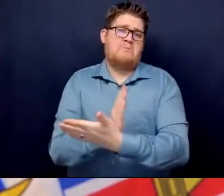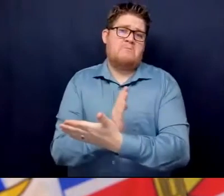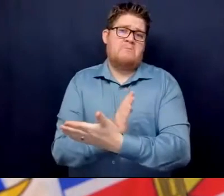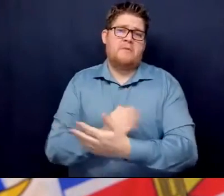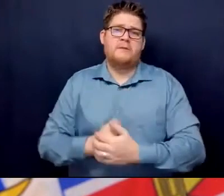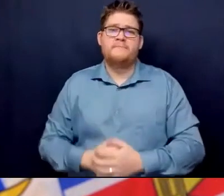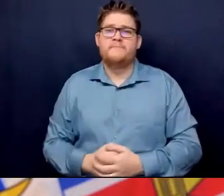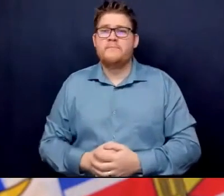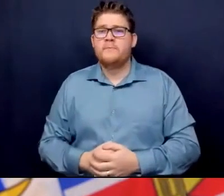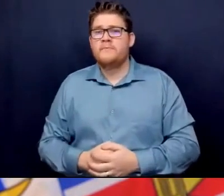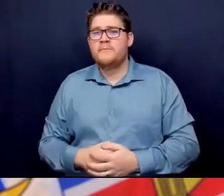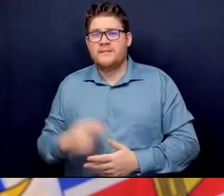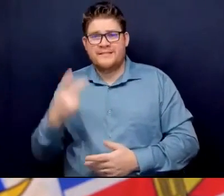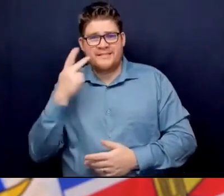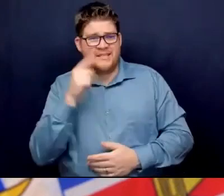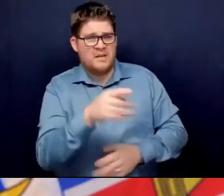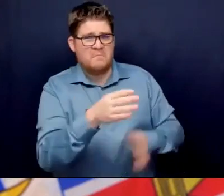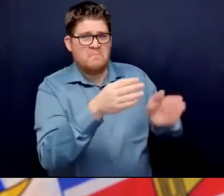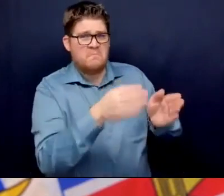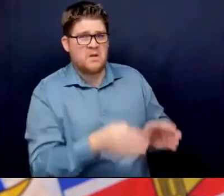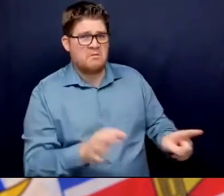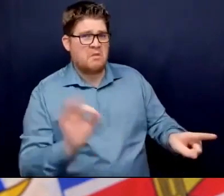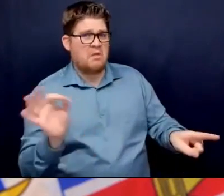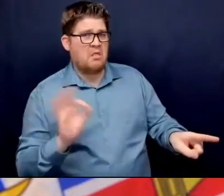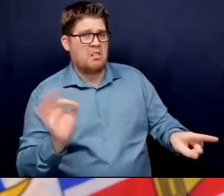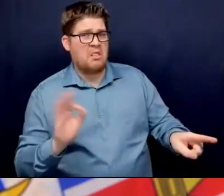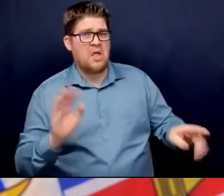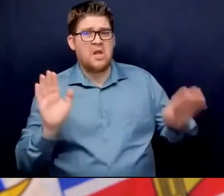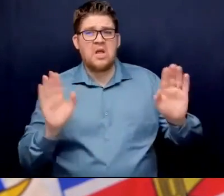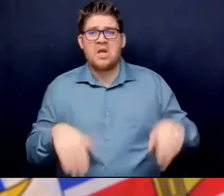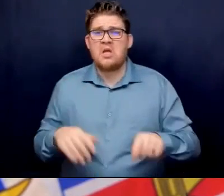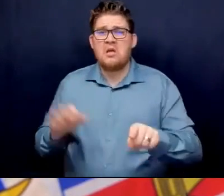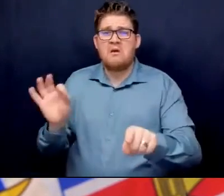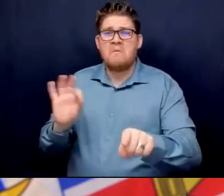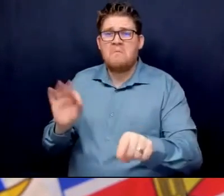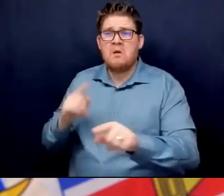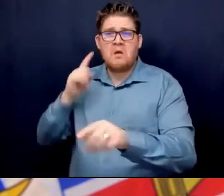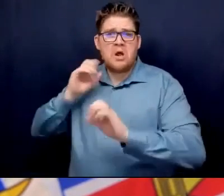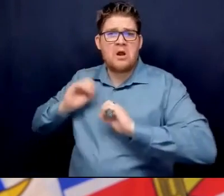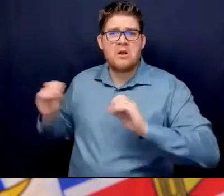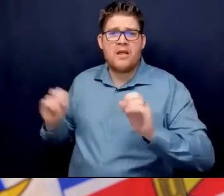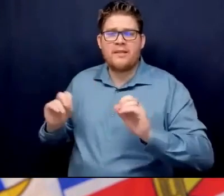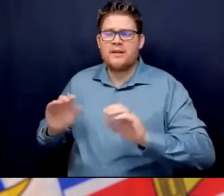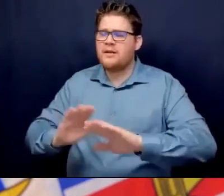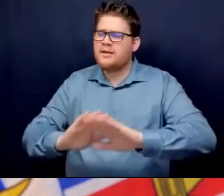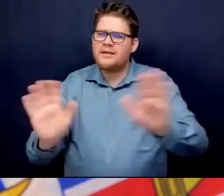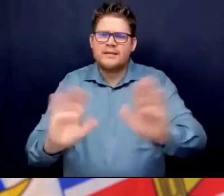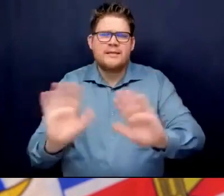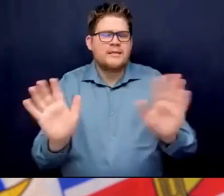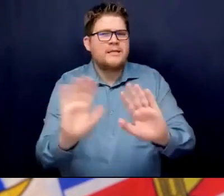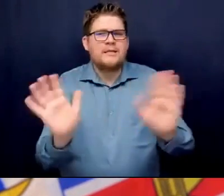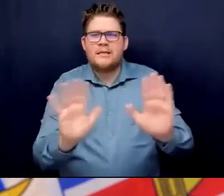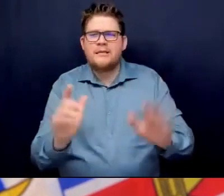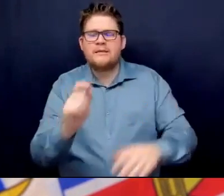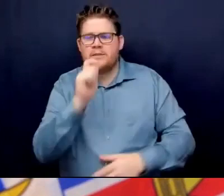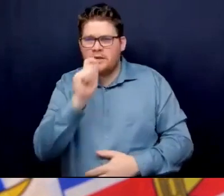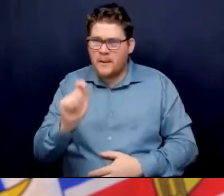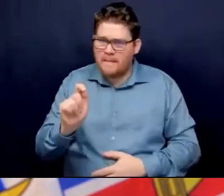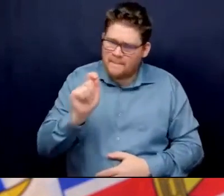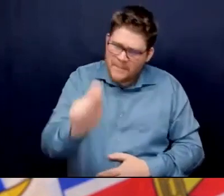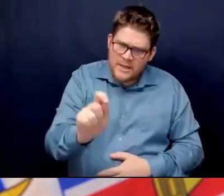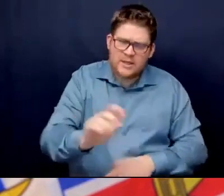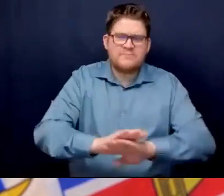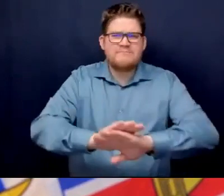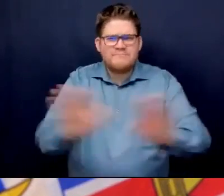And so we need to be very careful to dismiss this right now. It may be